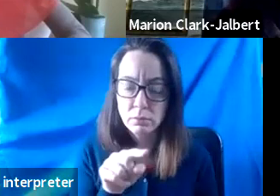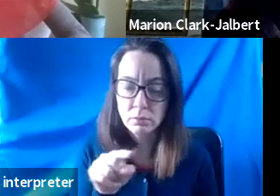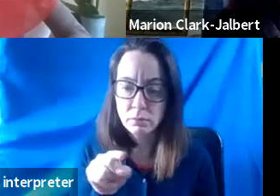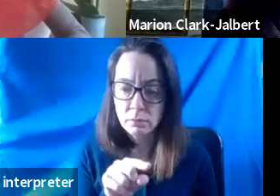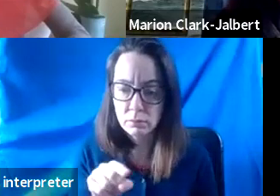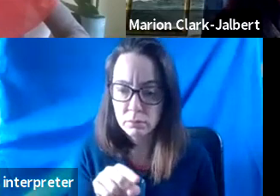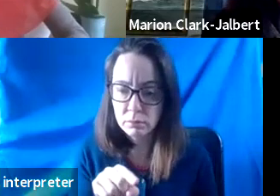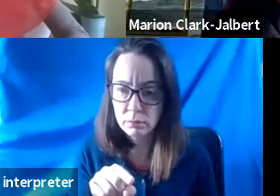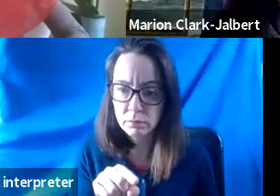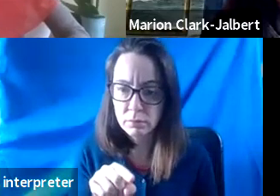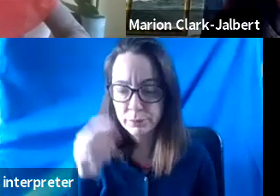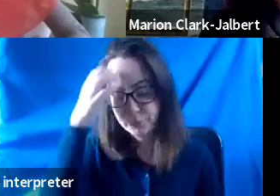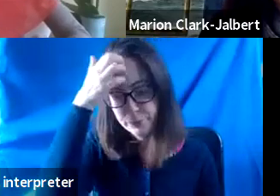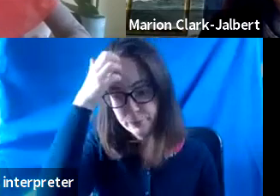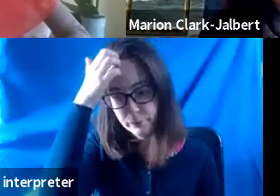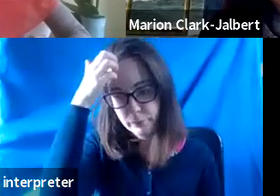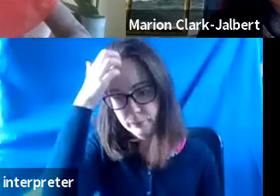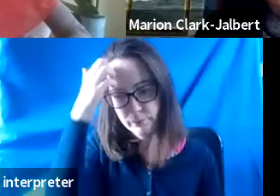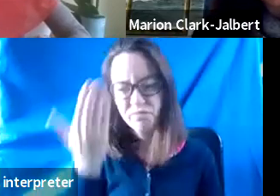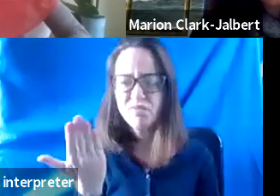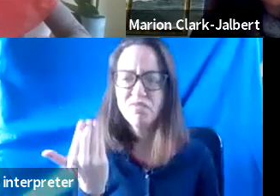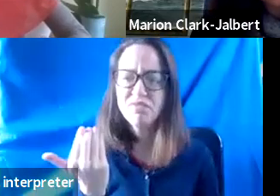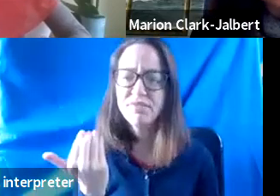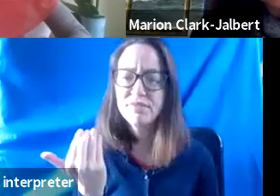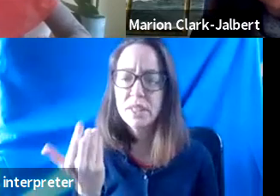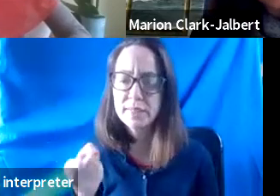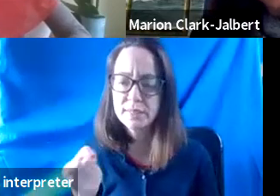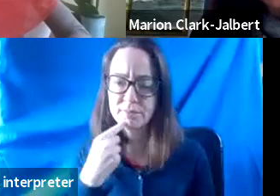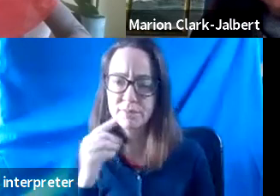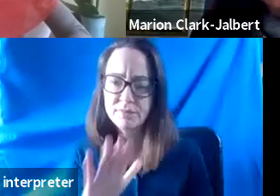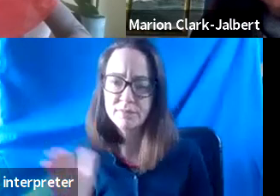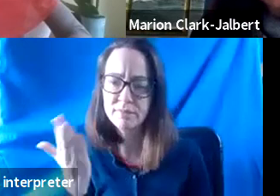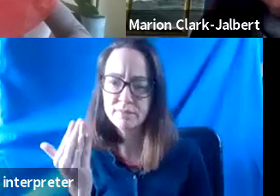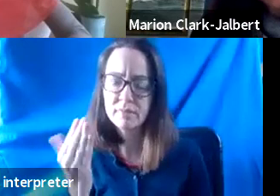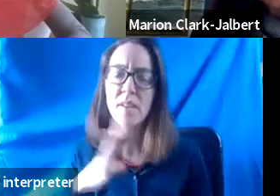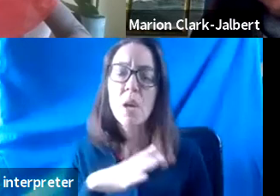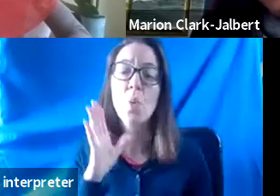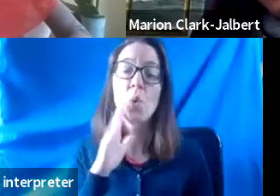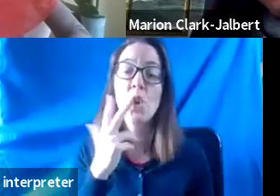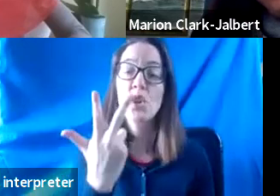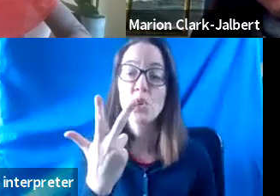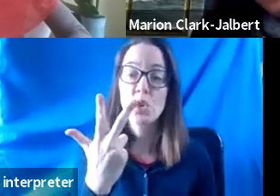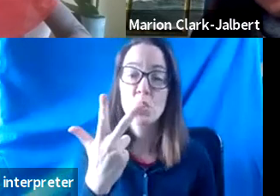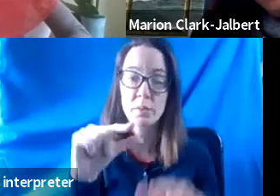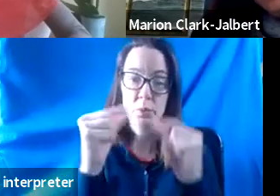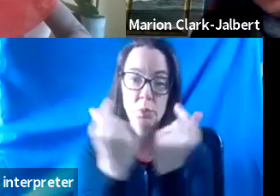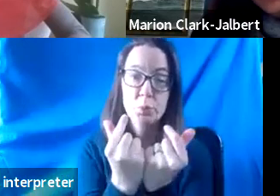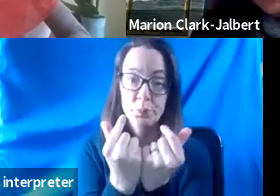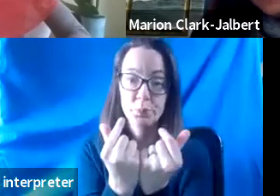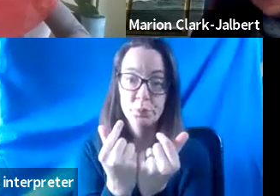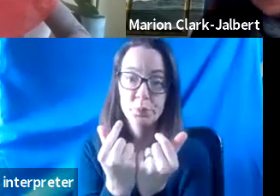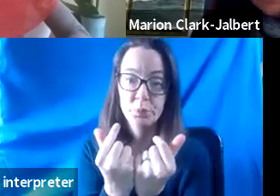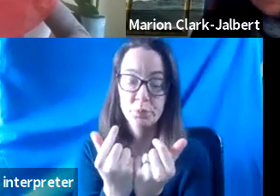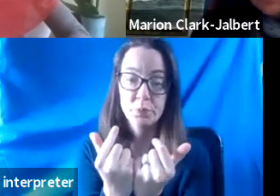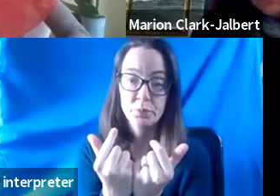It looks like we have, I think, about 15. Okay, so can we do 3 groups then? Okay, let me redo